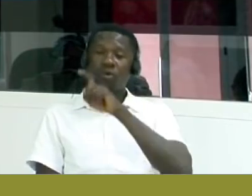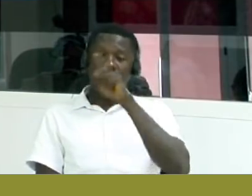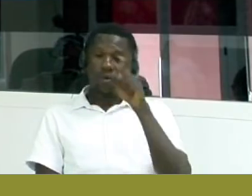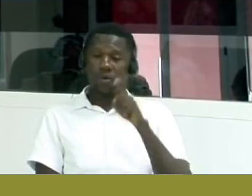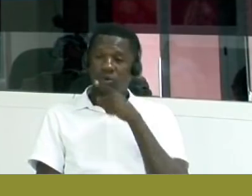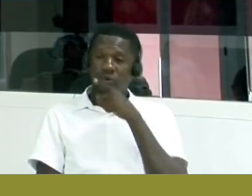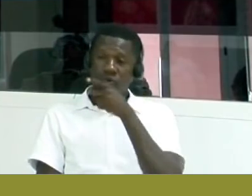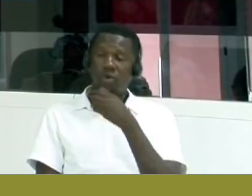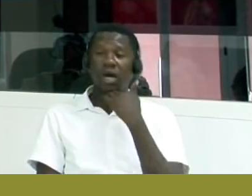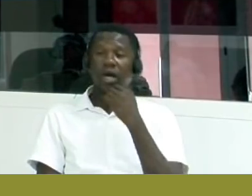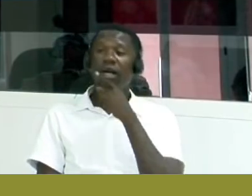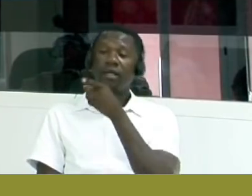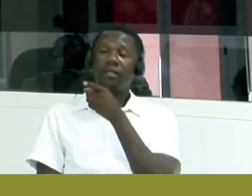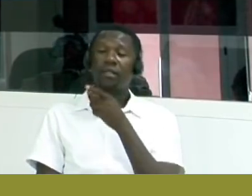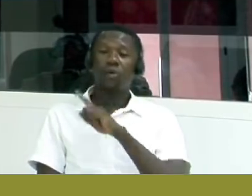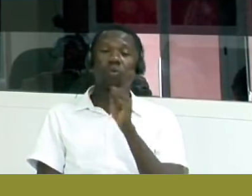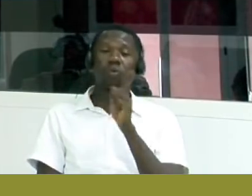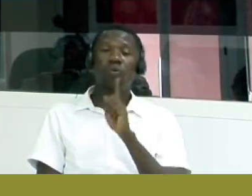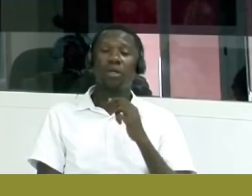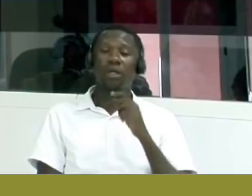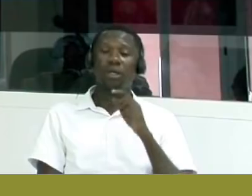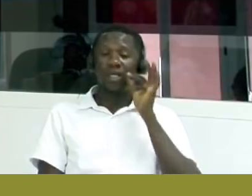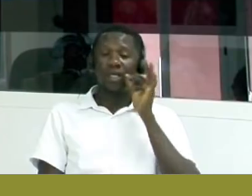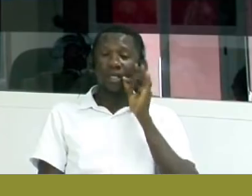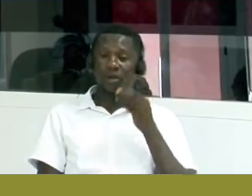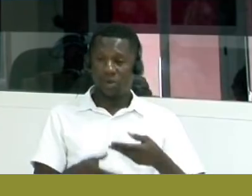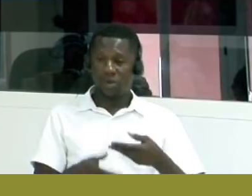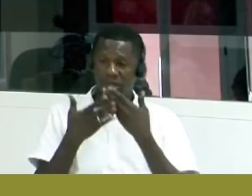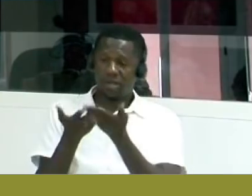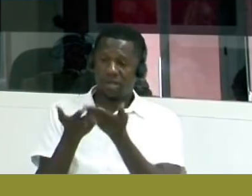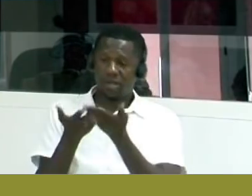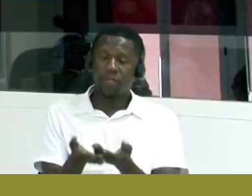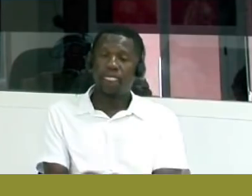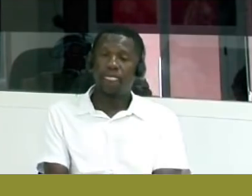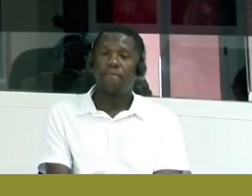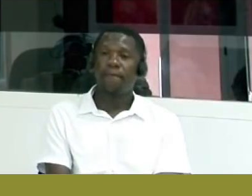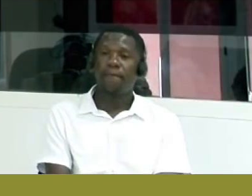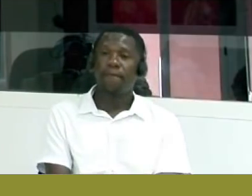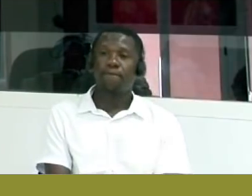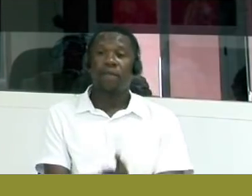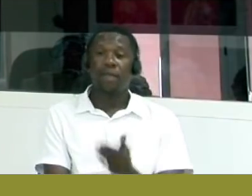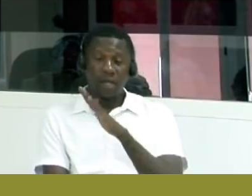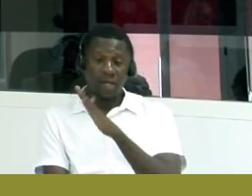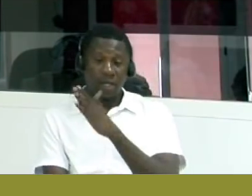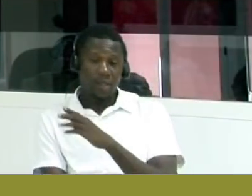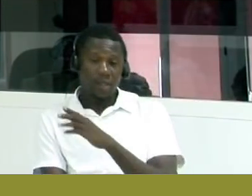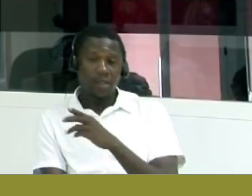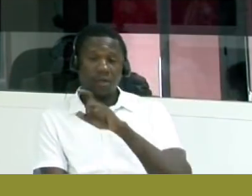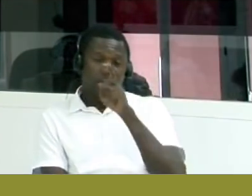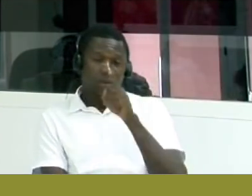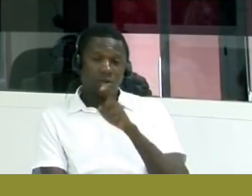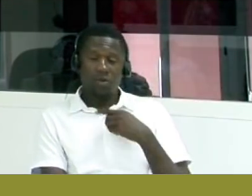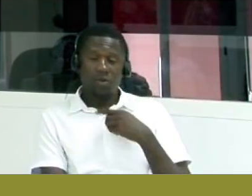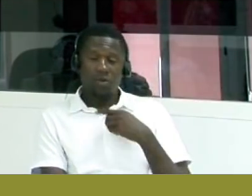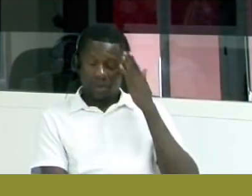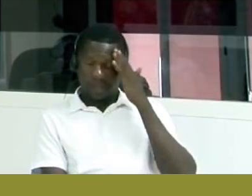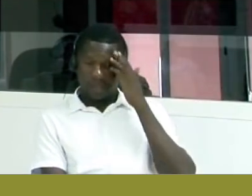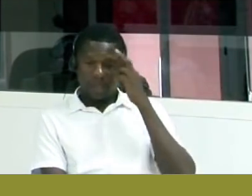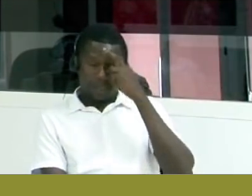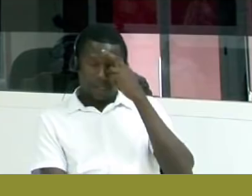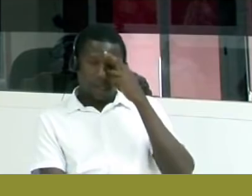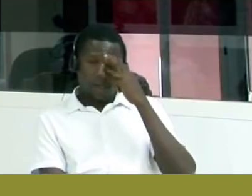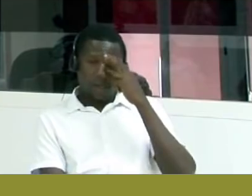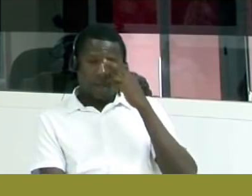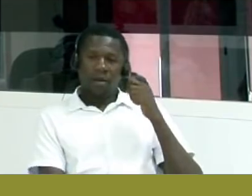them? And what answers were you given? Any question you think a reasonable person would have asked, I did. And